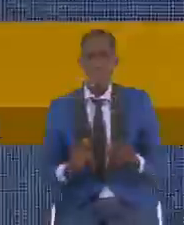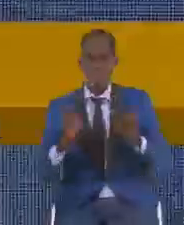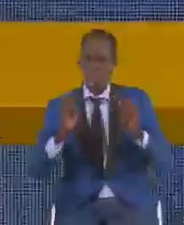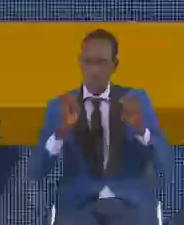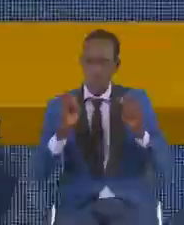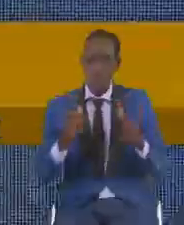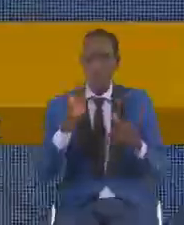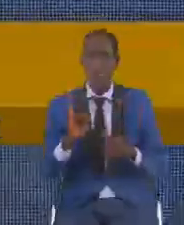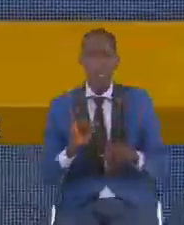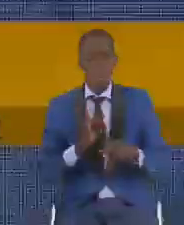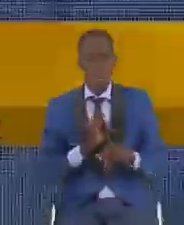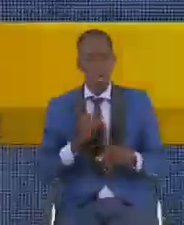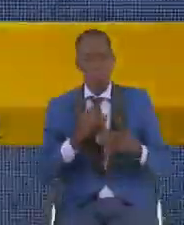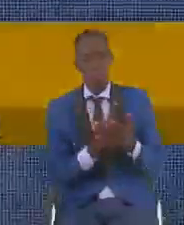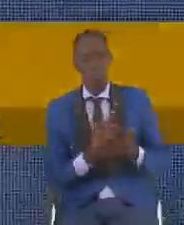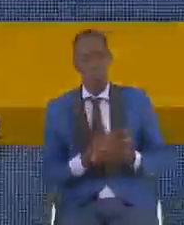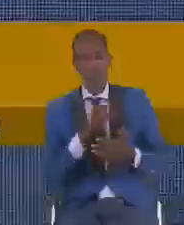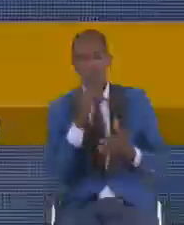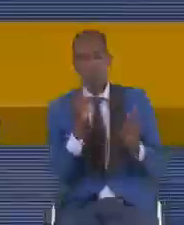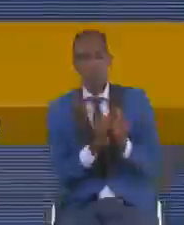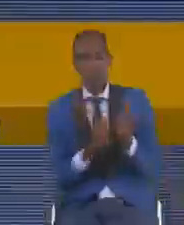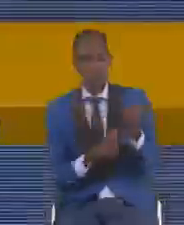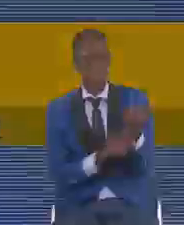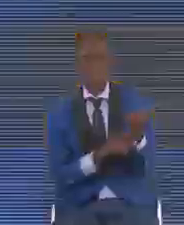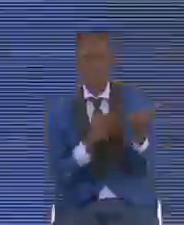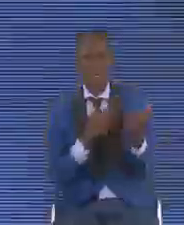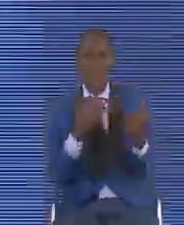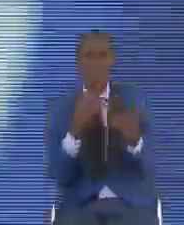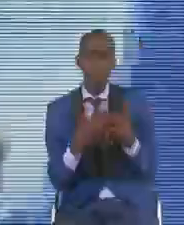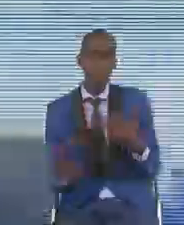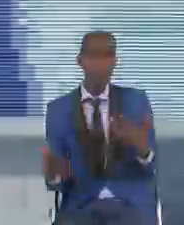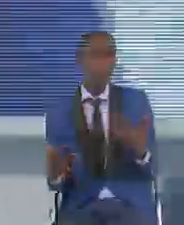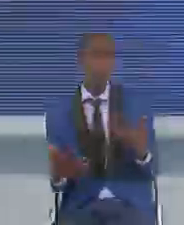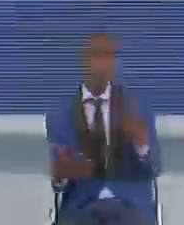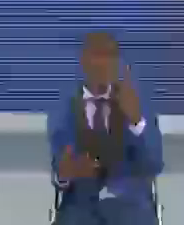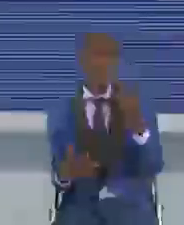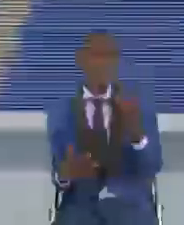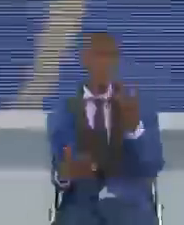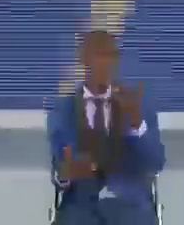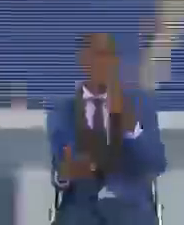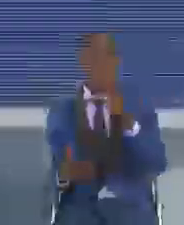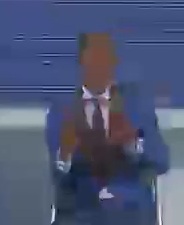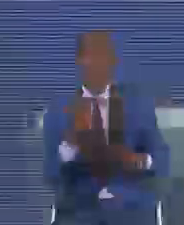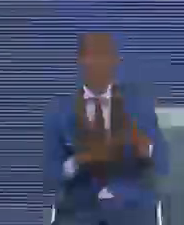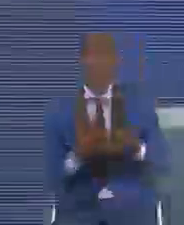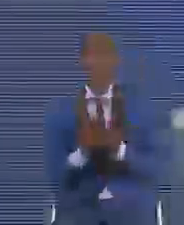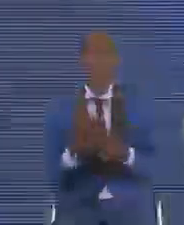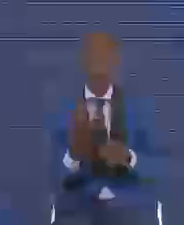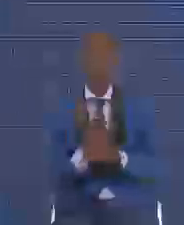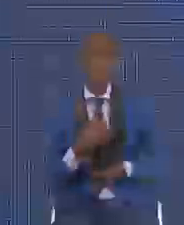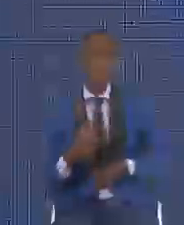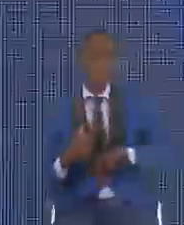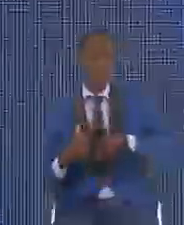Immediately, I conferred not with flesh and blood. You know, there are people that take pride